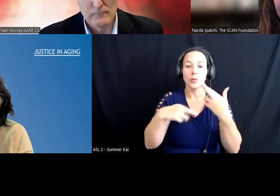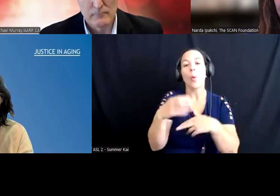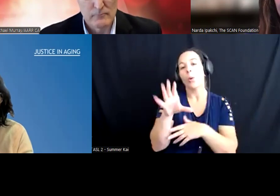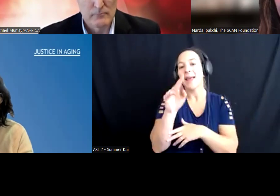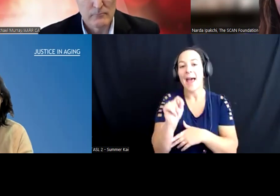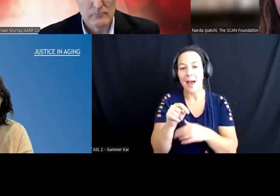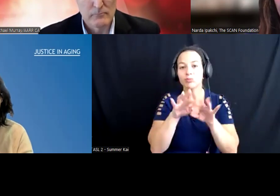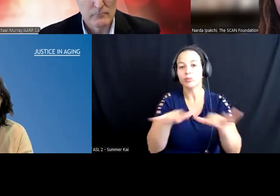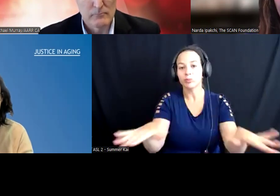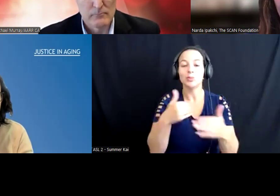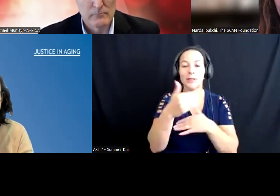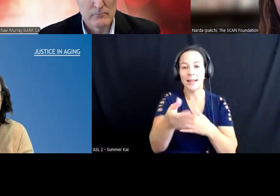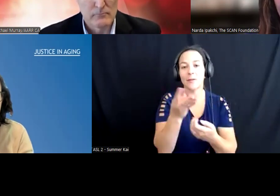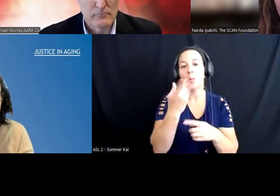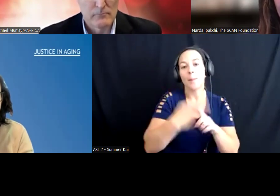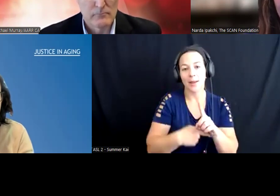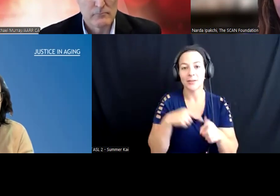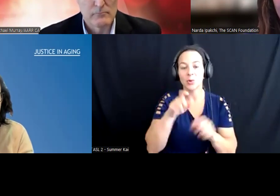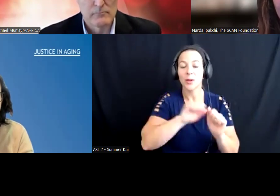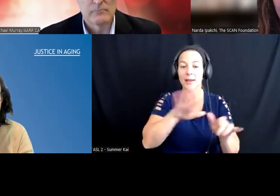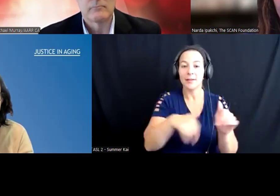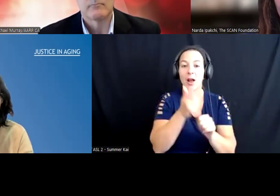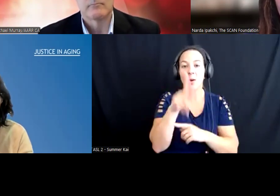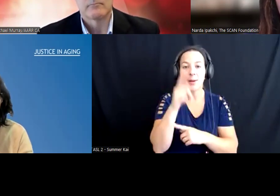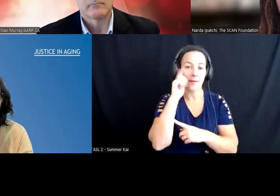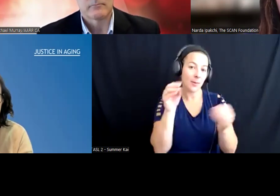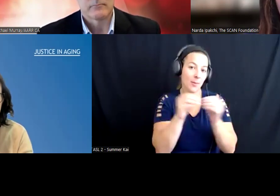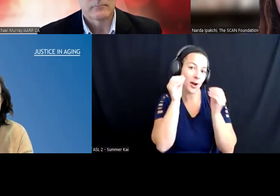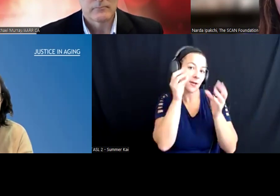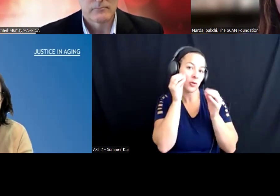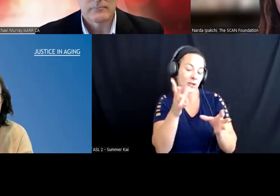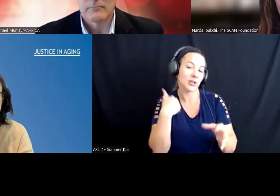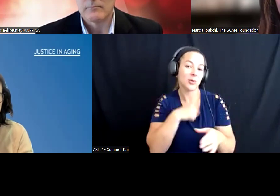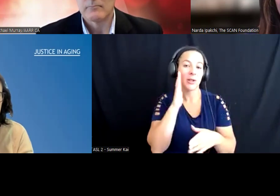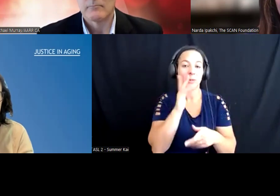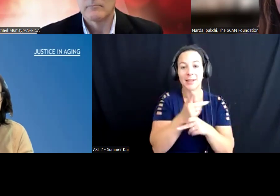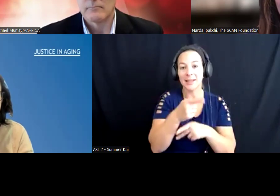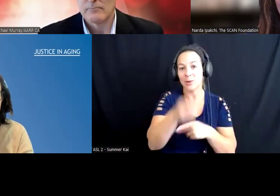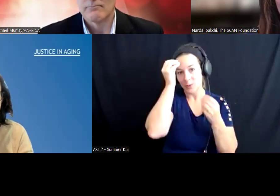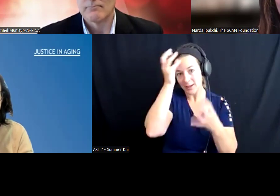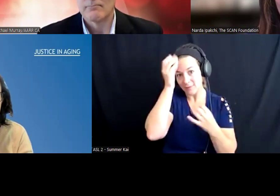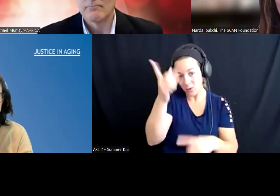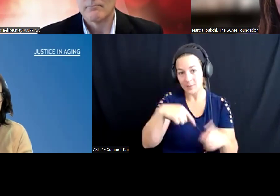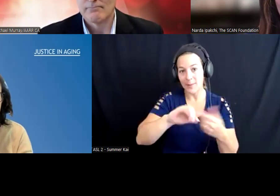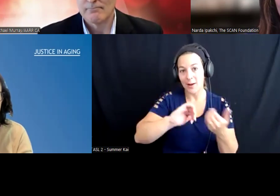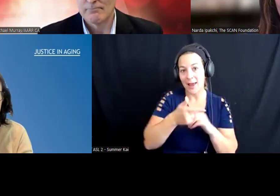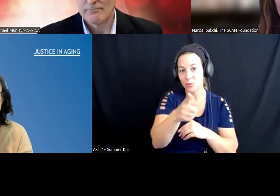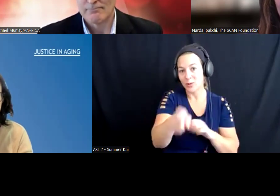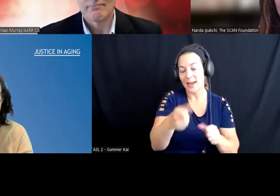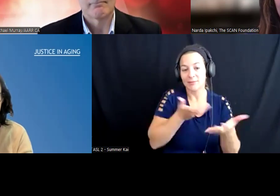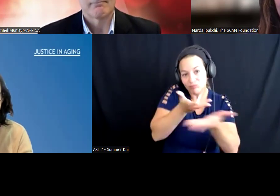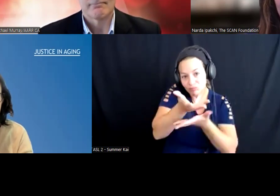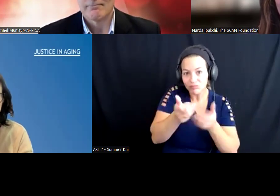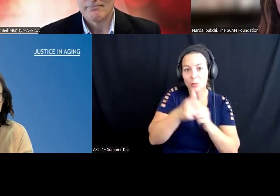months. So you can follow up with more information, and we will keep you informed of how you can engage in this discussion. So thank